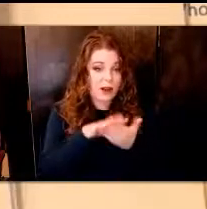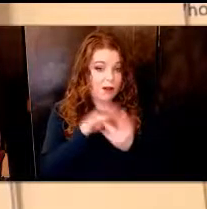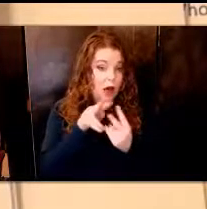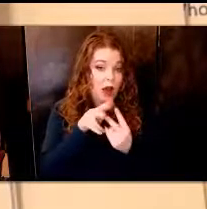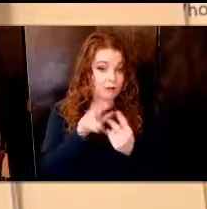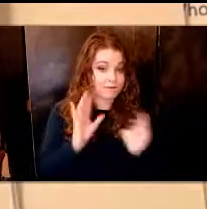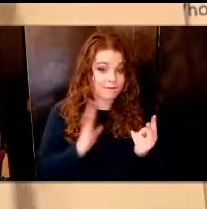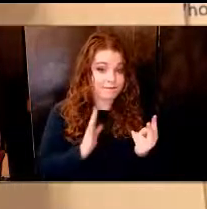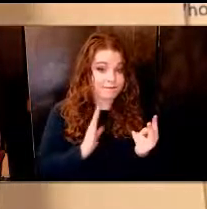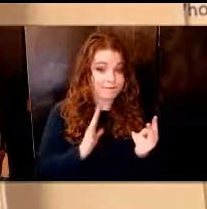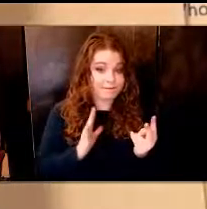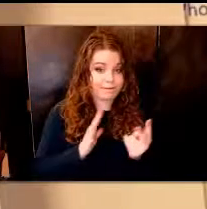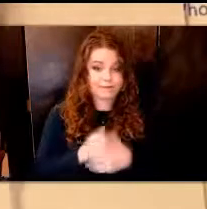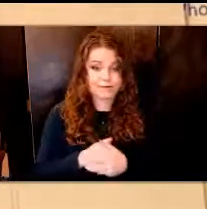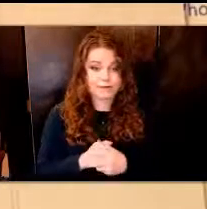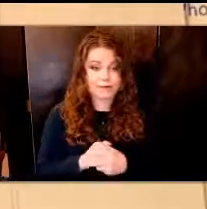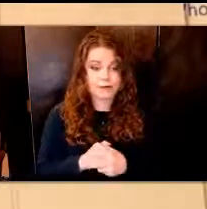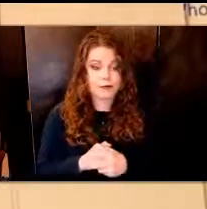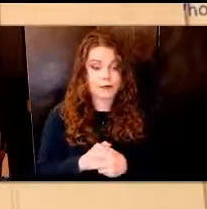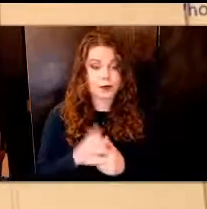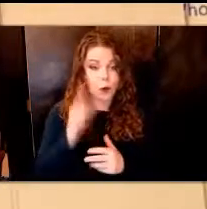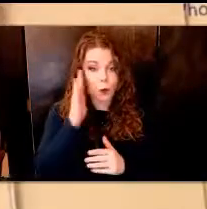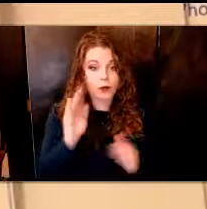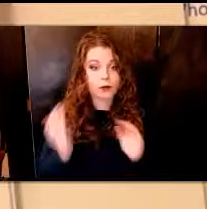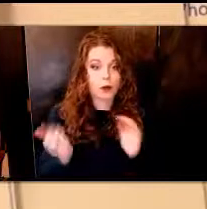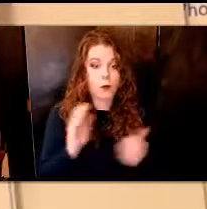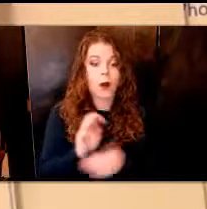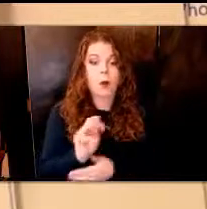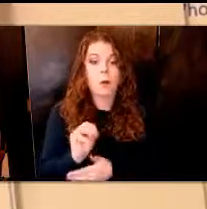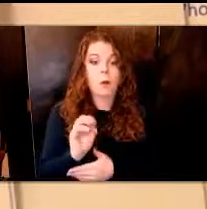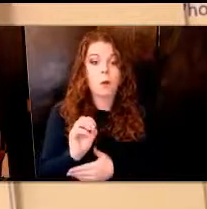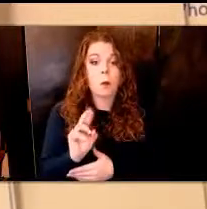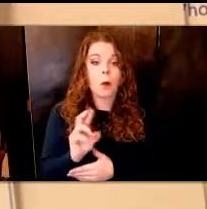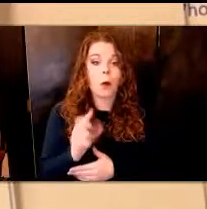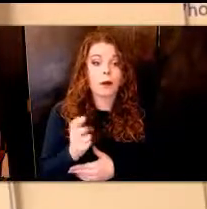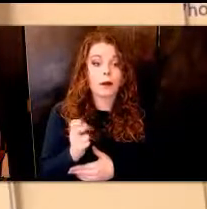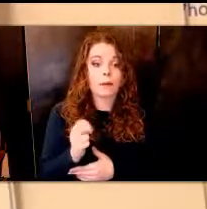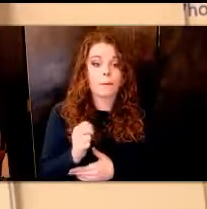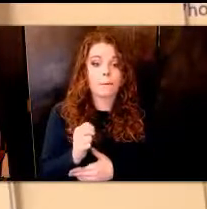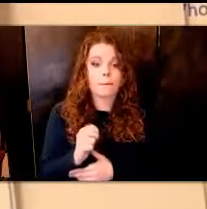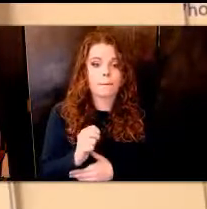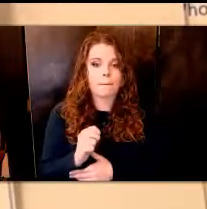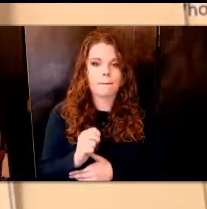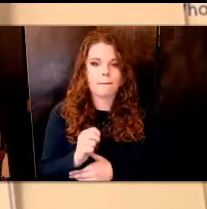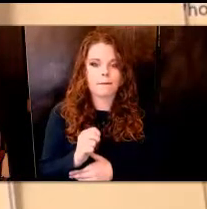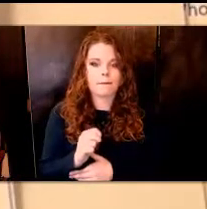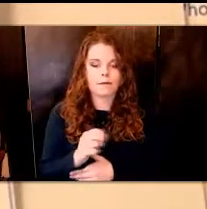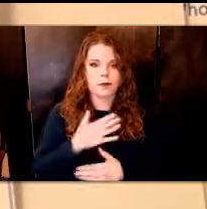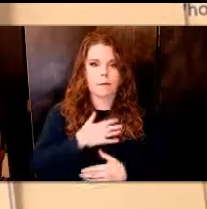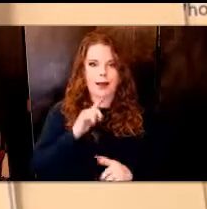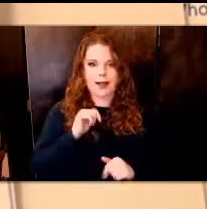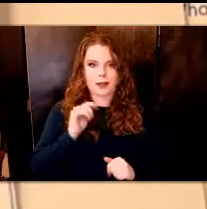1 6/8. And I'm comparing this to Morgan. So I'm going to put like my circle so I can put my answer in